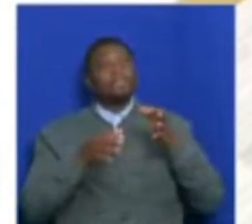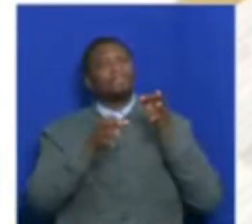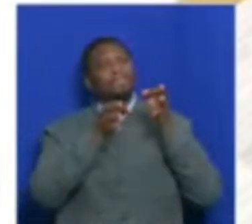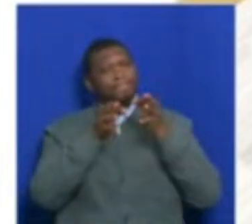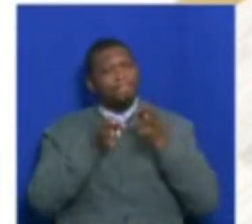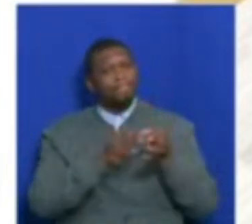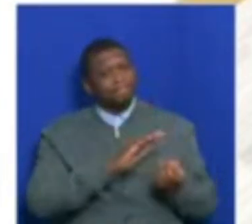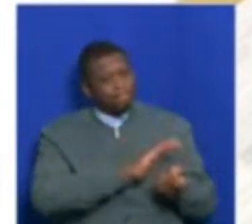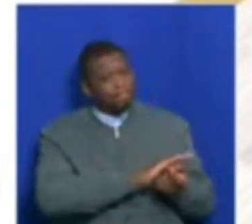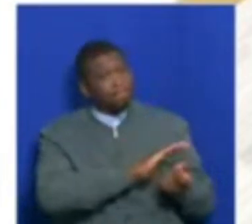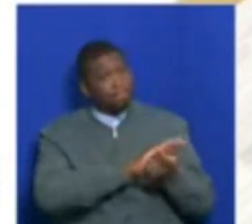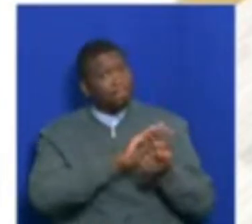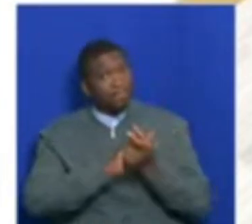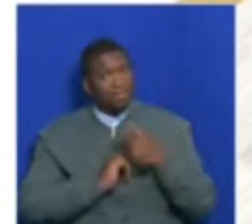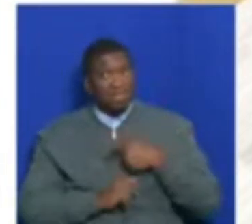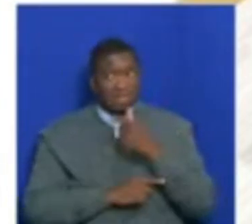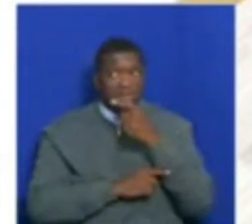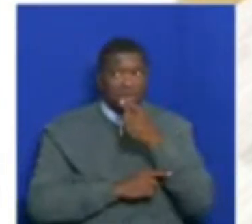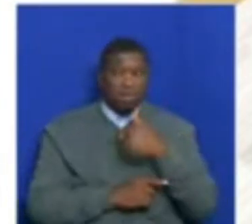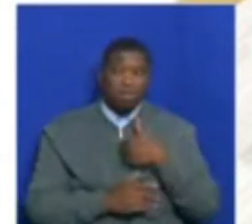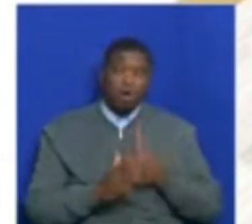to the yard in Sydney Road.